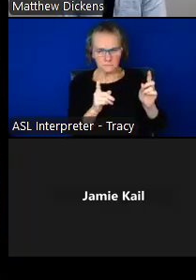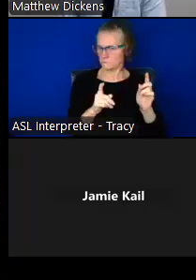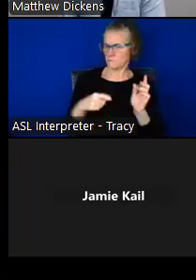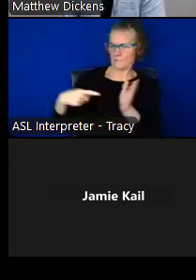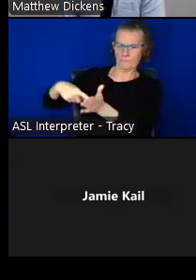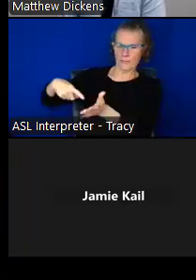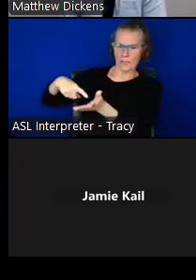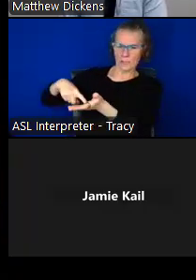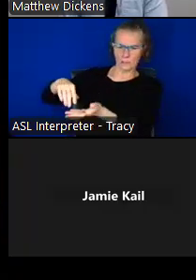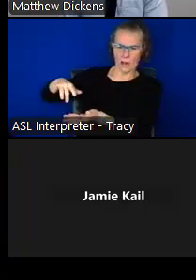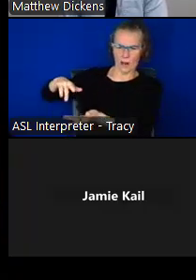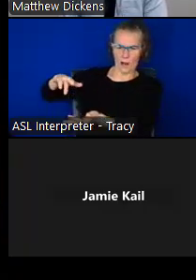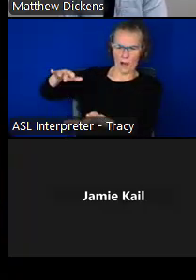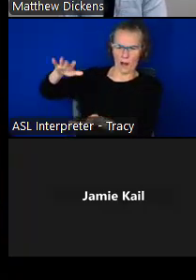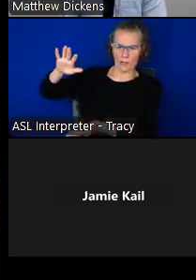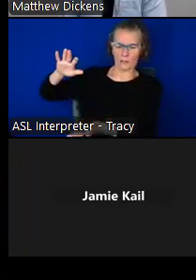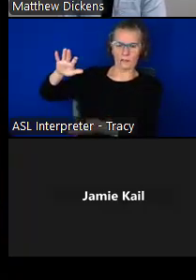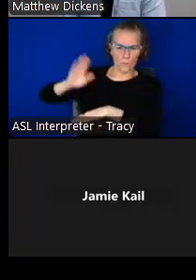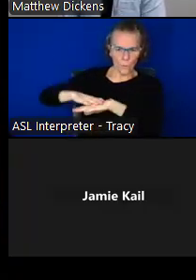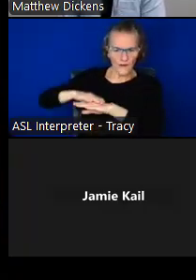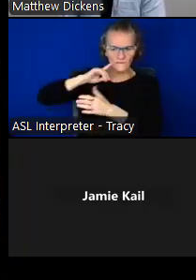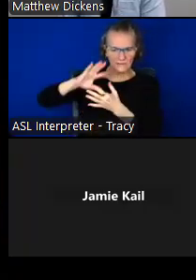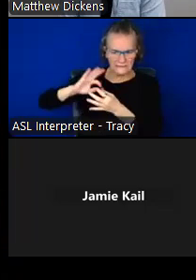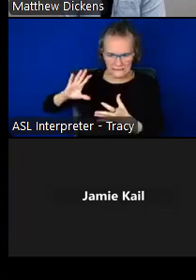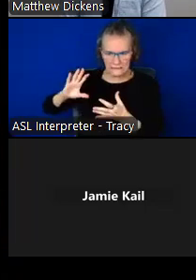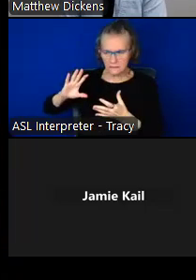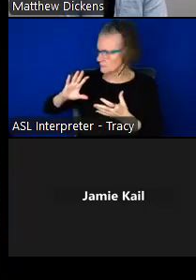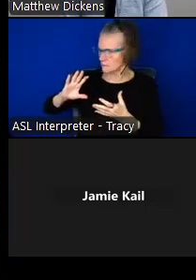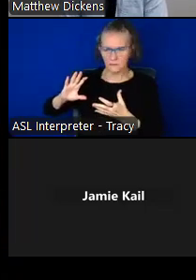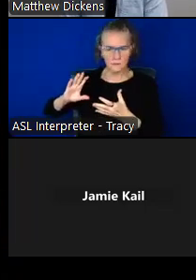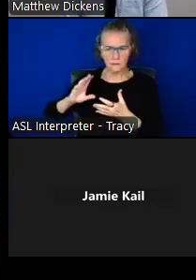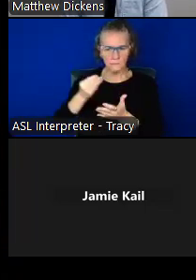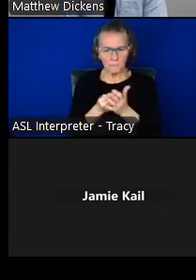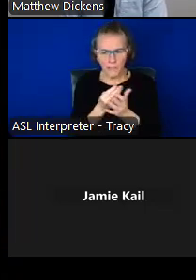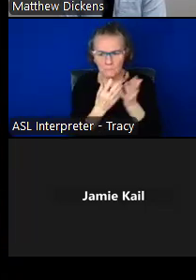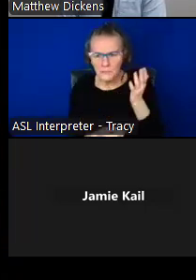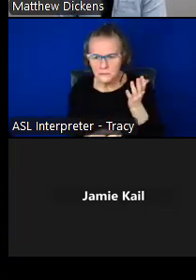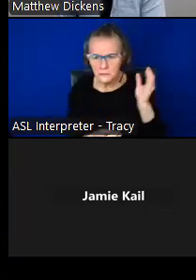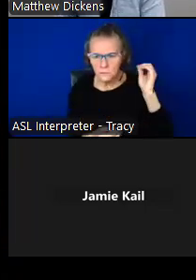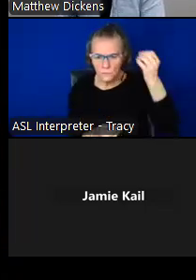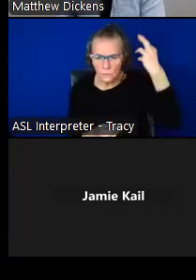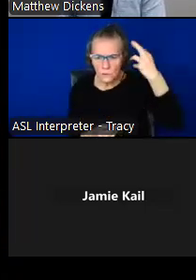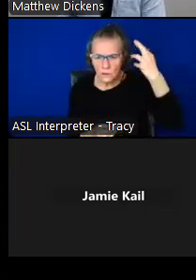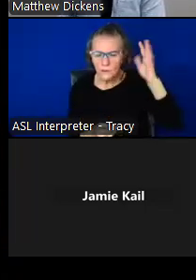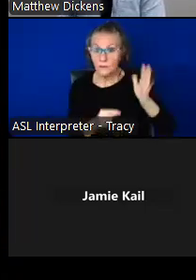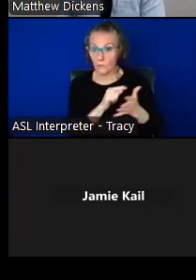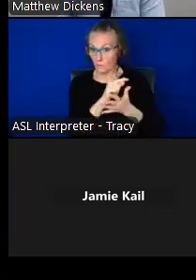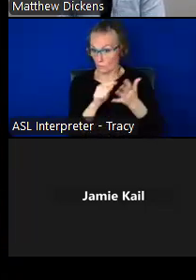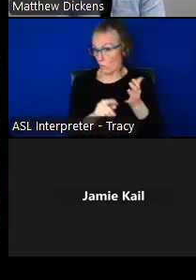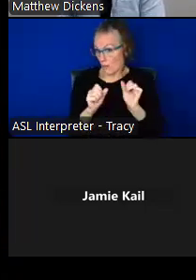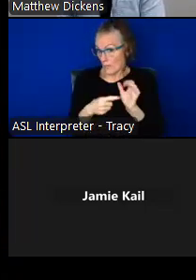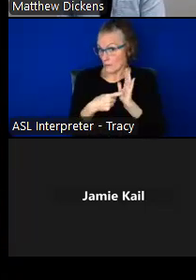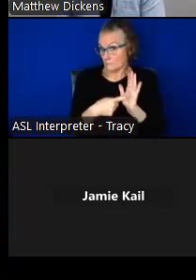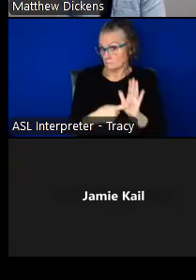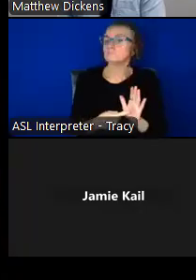laying around the house, disconnection notices, there's unexplained missing funds, these can all be signs that